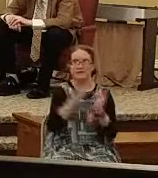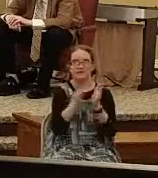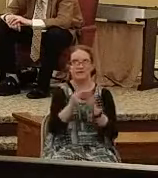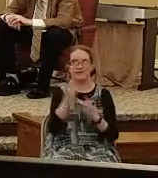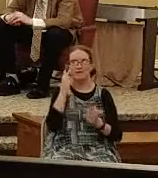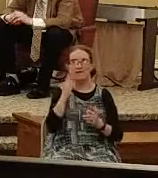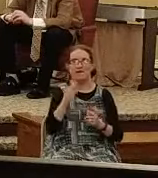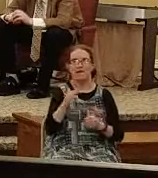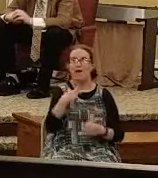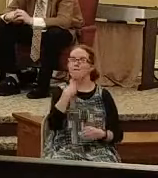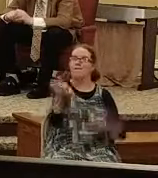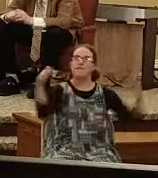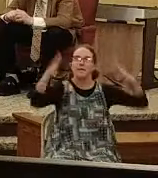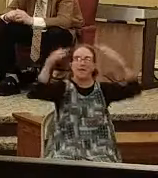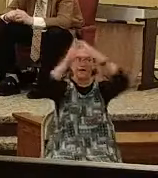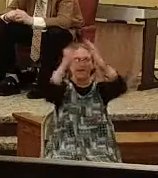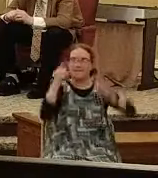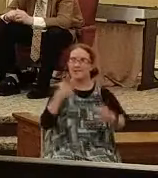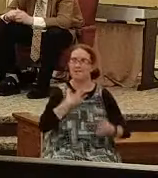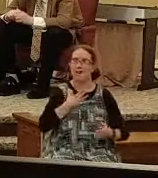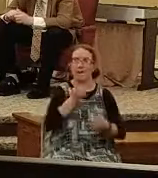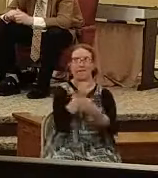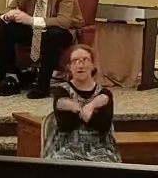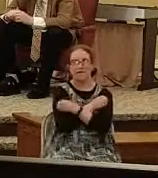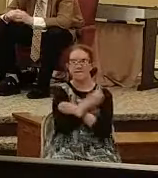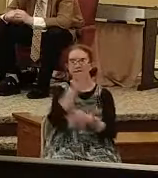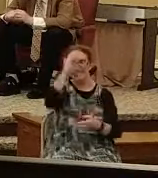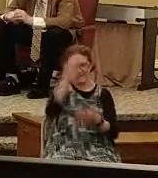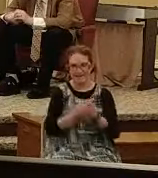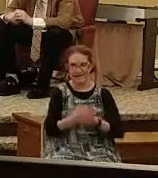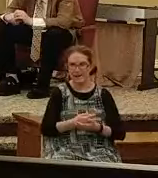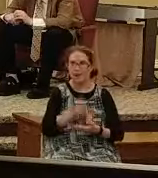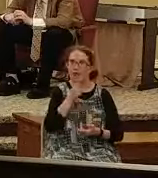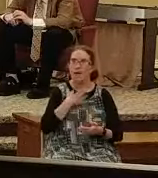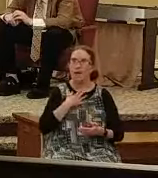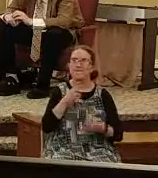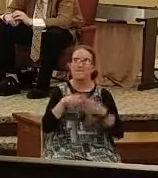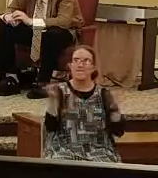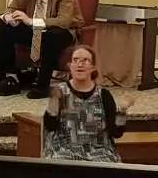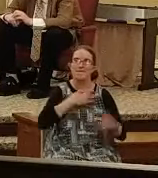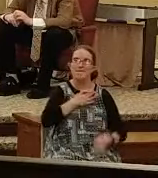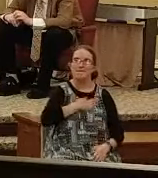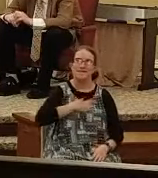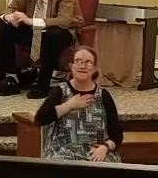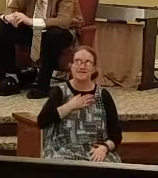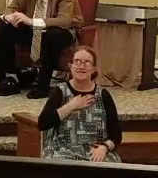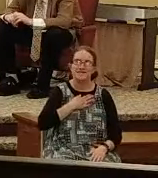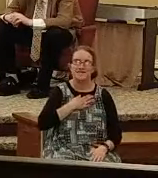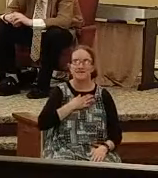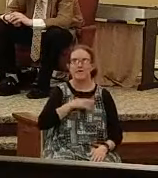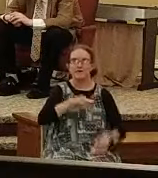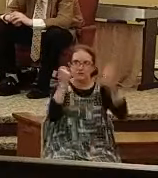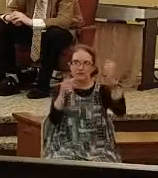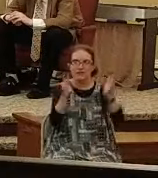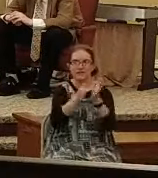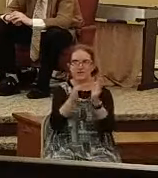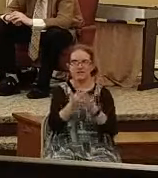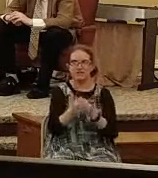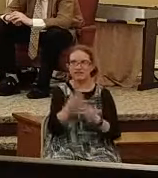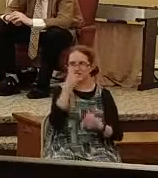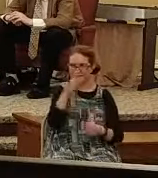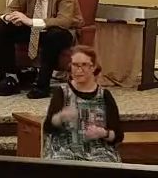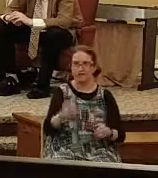And a low voice from heaven saying, this is my beloved Son in whom I am well pleased. Yeah. So after trying to get Jesus to doubt who he